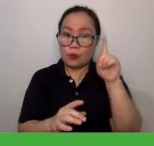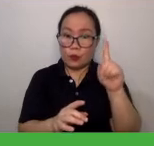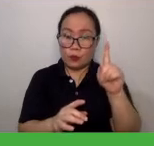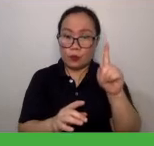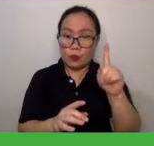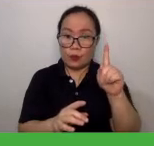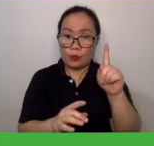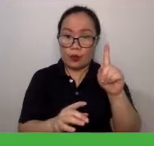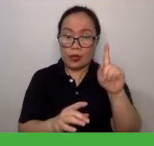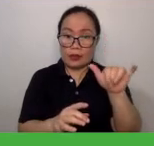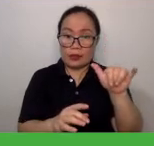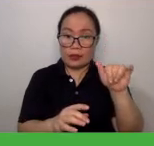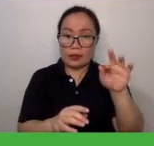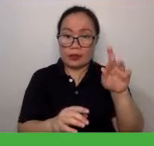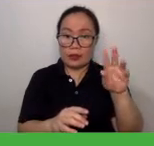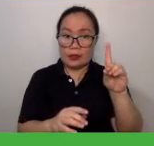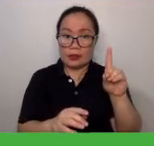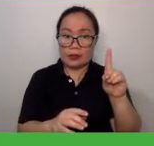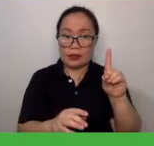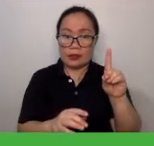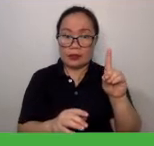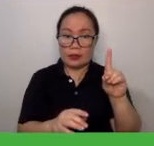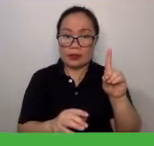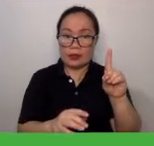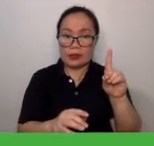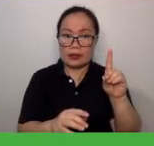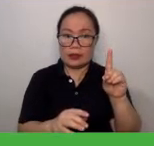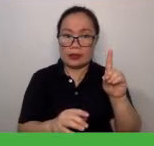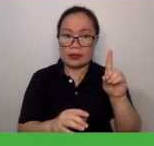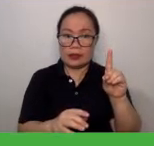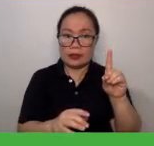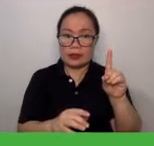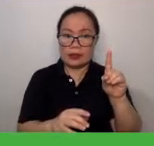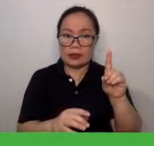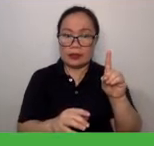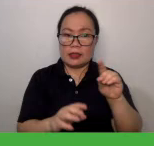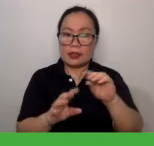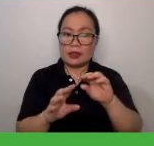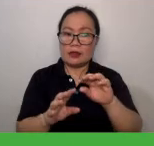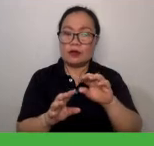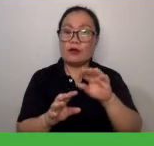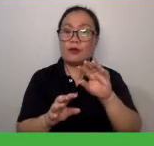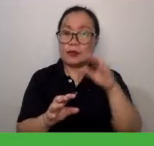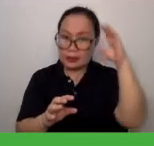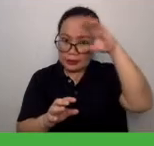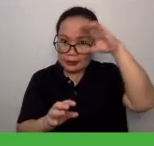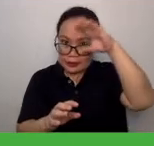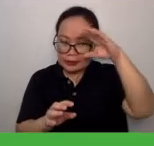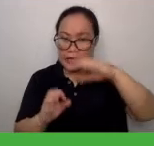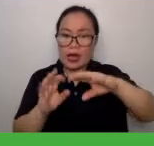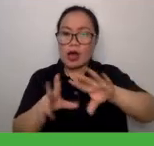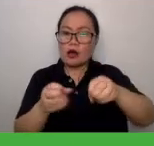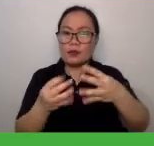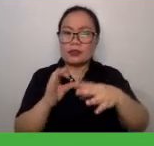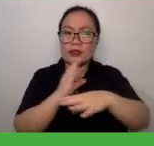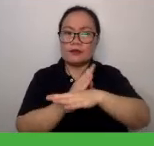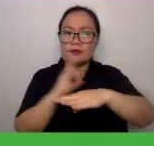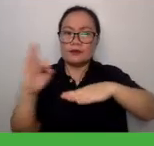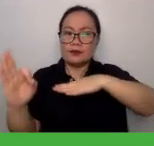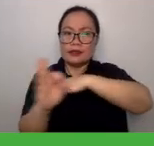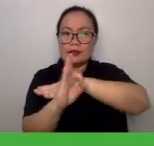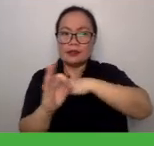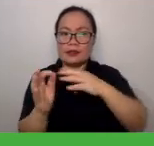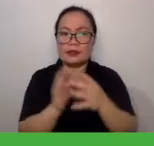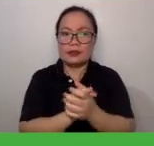tayo dito ng equivalence ng a yard to feet. Okay? Ma'am,